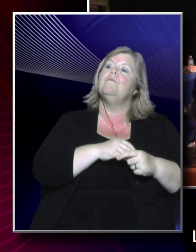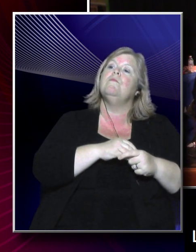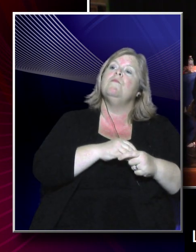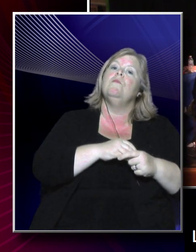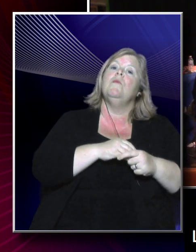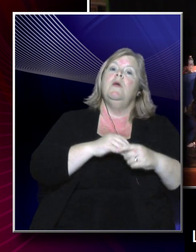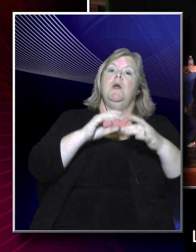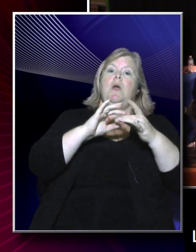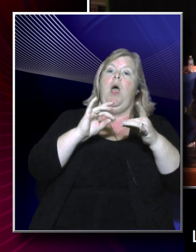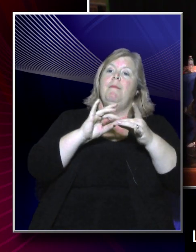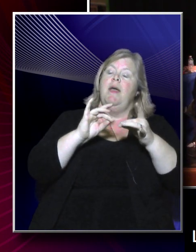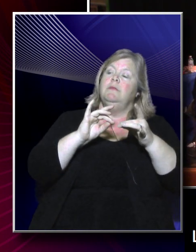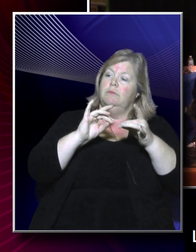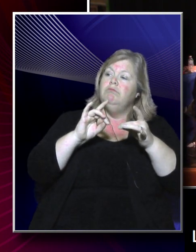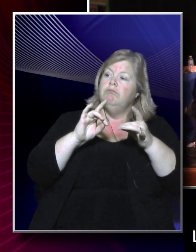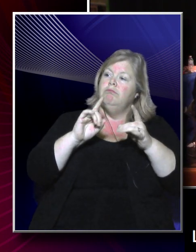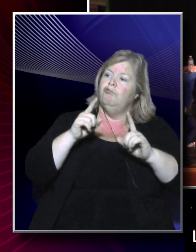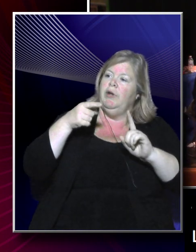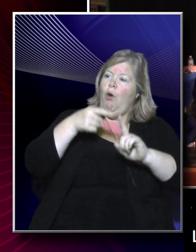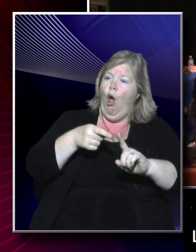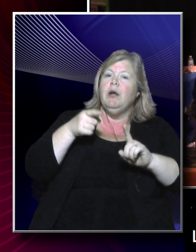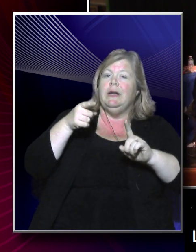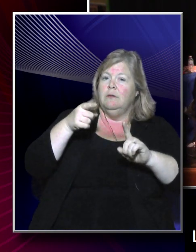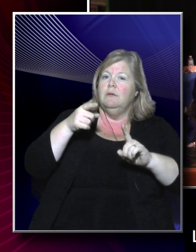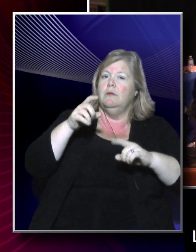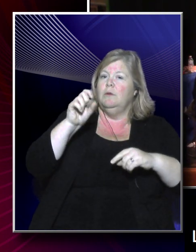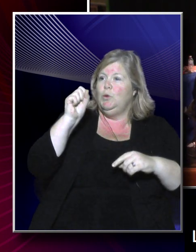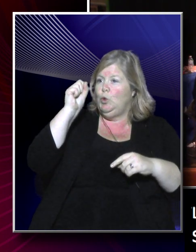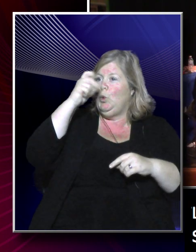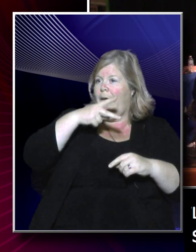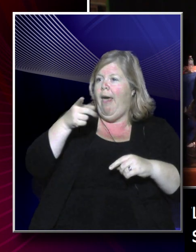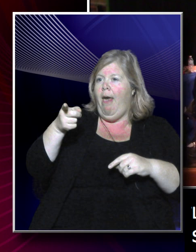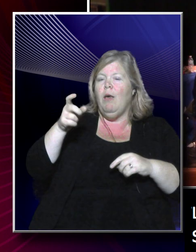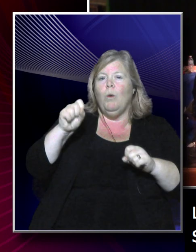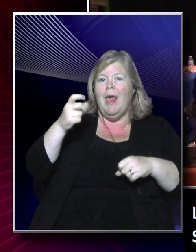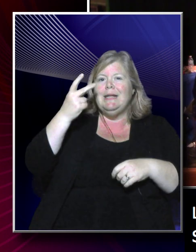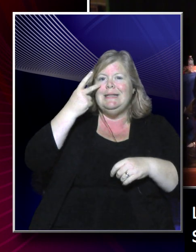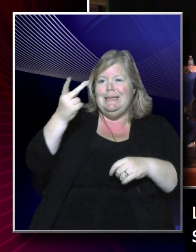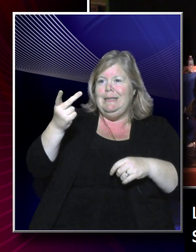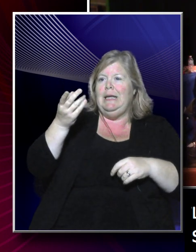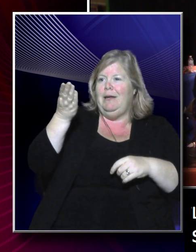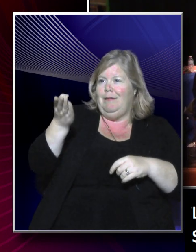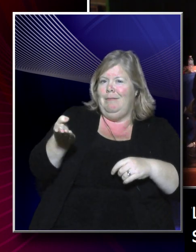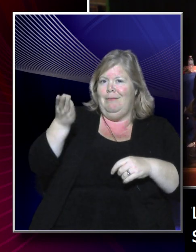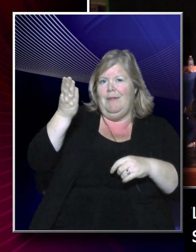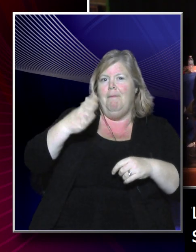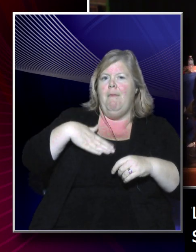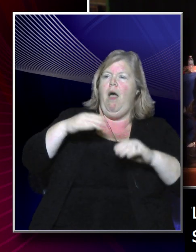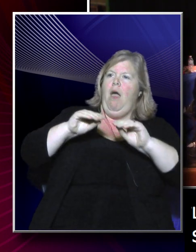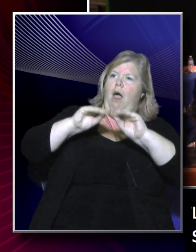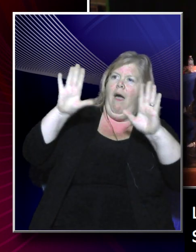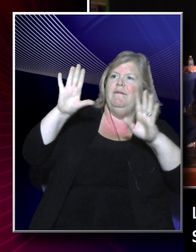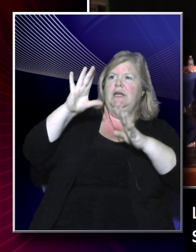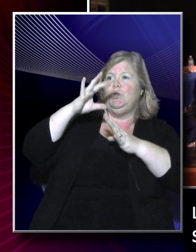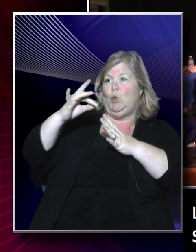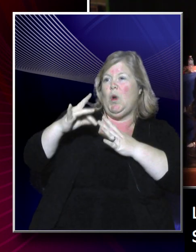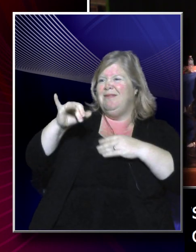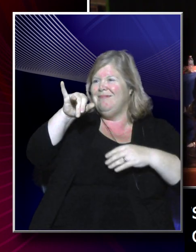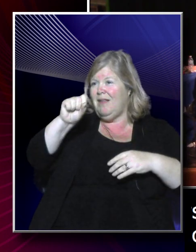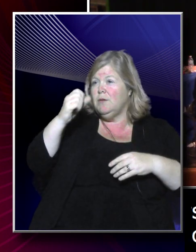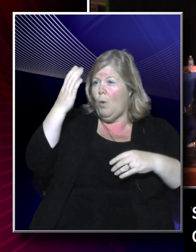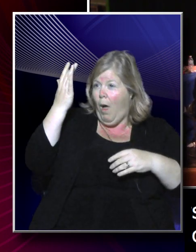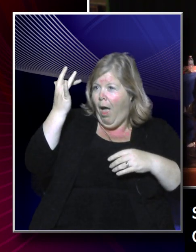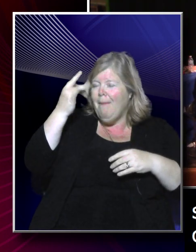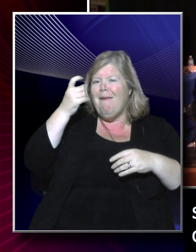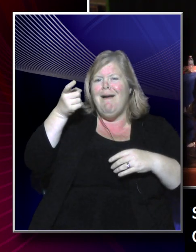This comment is regarding Sue Kay, and you can see that she is my obvious choice. The reason being, she